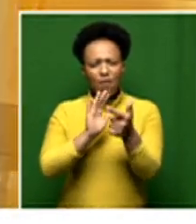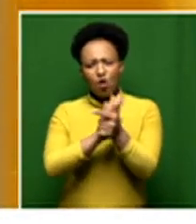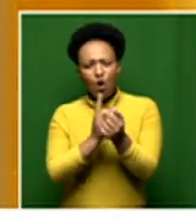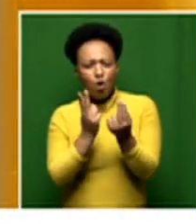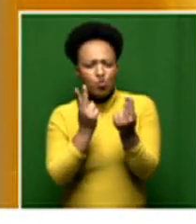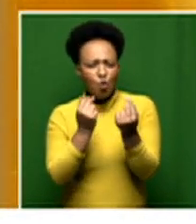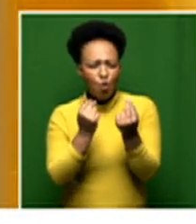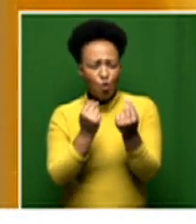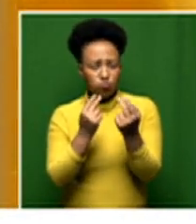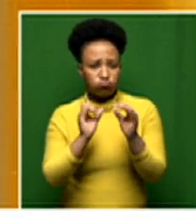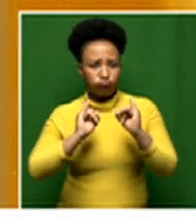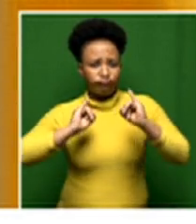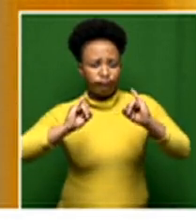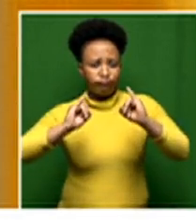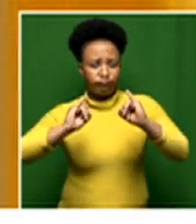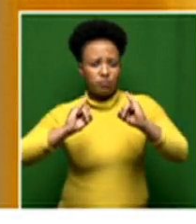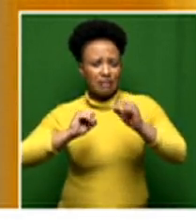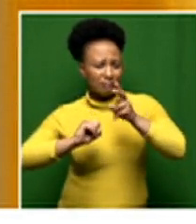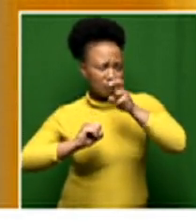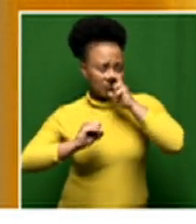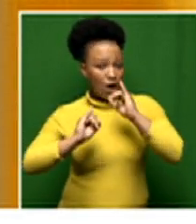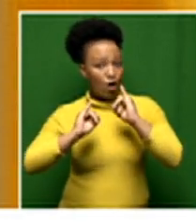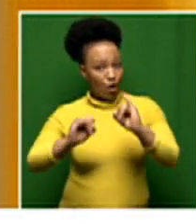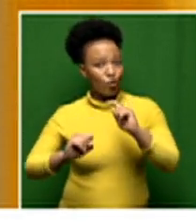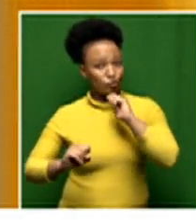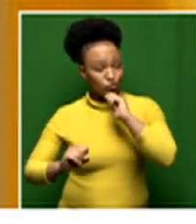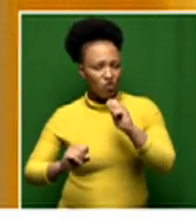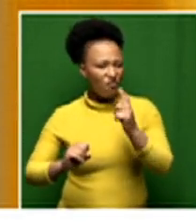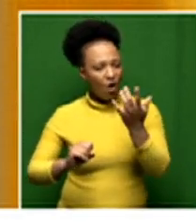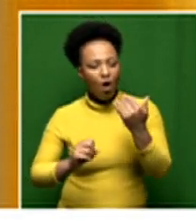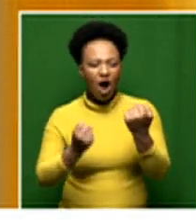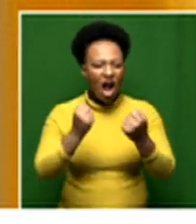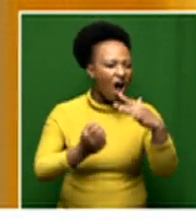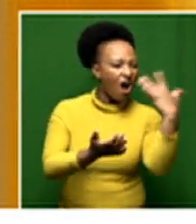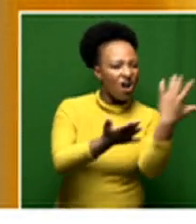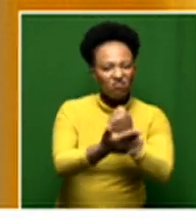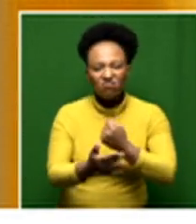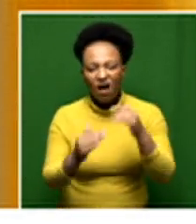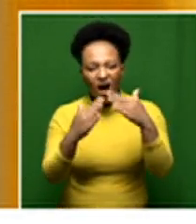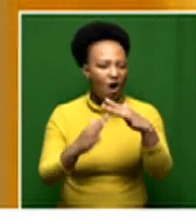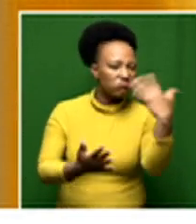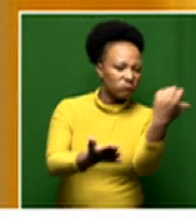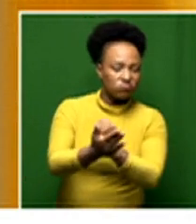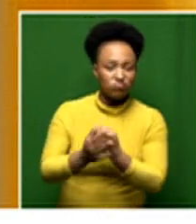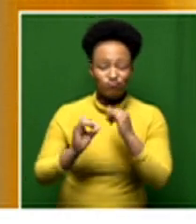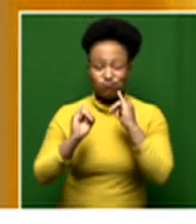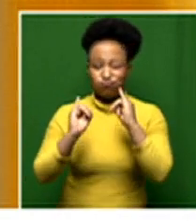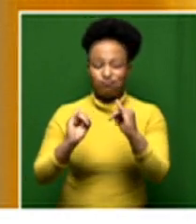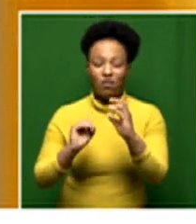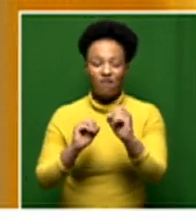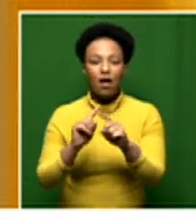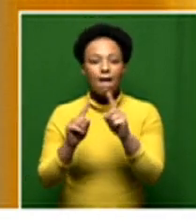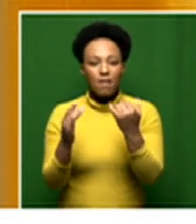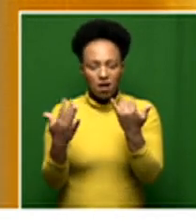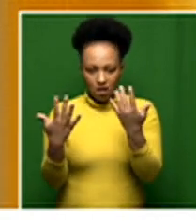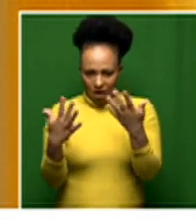a very drastic law, and it is a pretty drastic law, I must say. But all those issues have been litigated